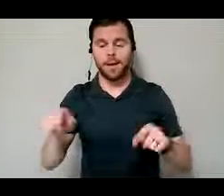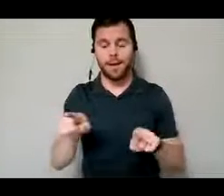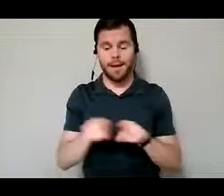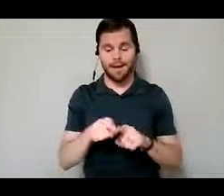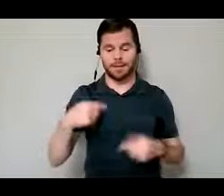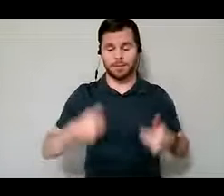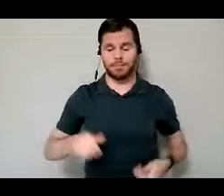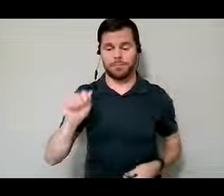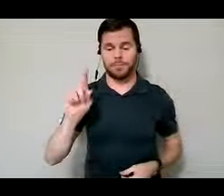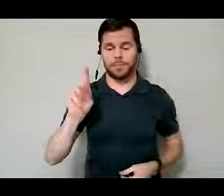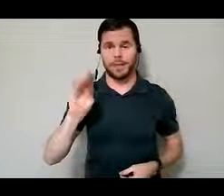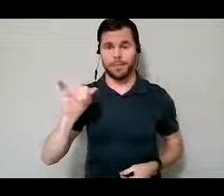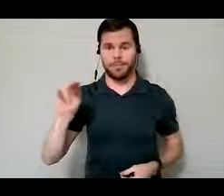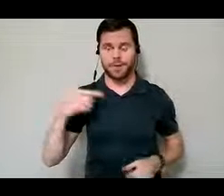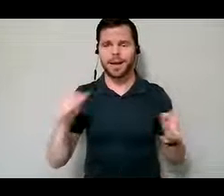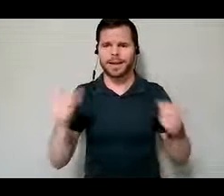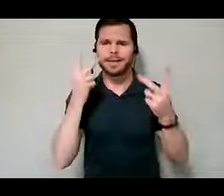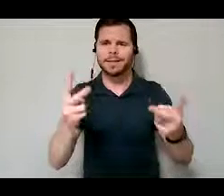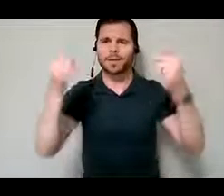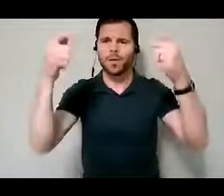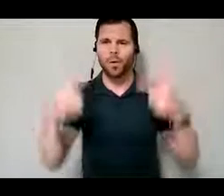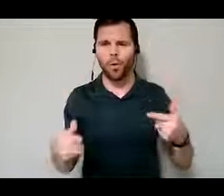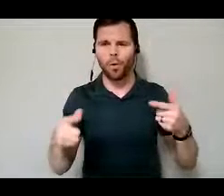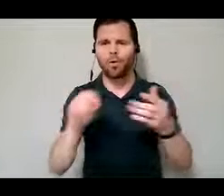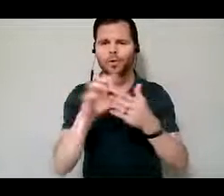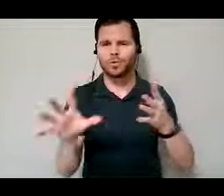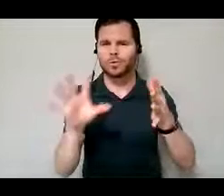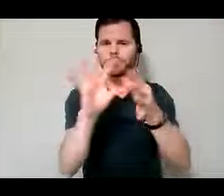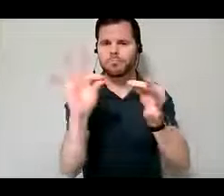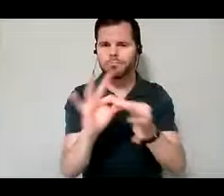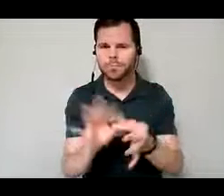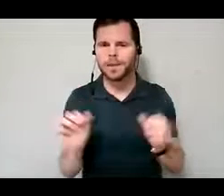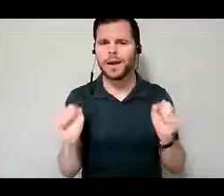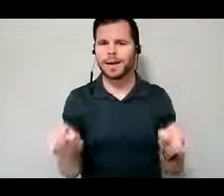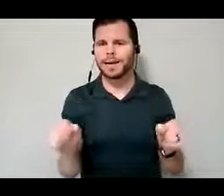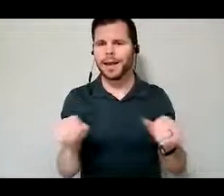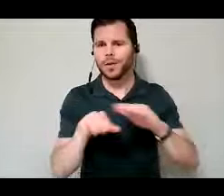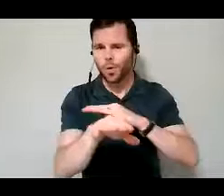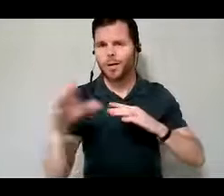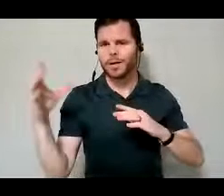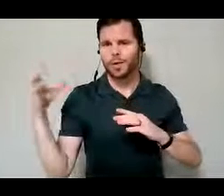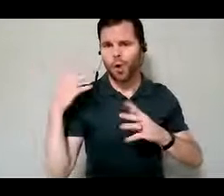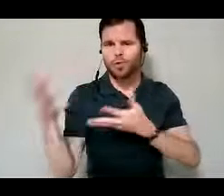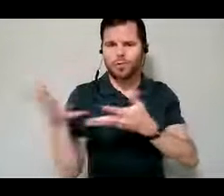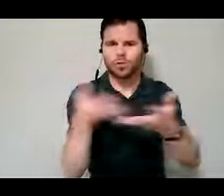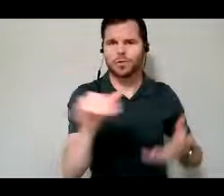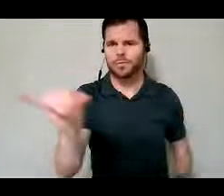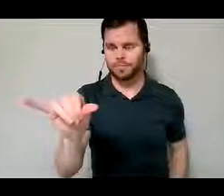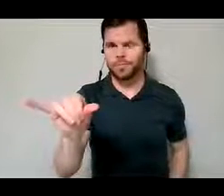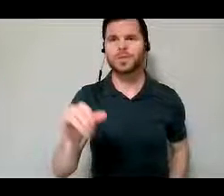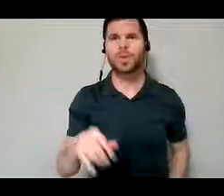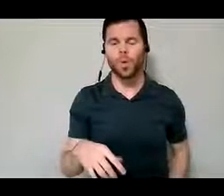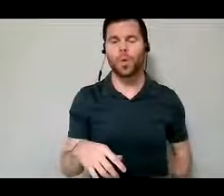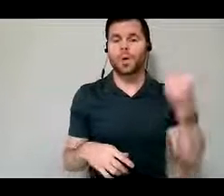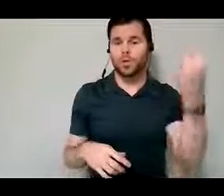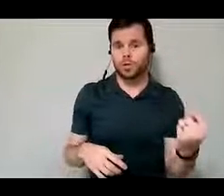single student's responses and go in and follow up with them and coach them as well. So we do a lot of, like I said, Tuesday, the teachers are there to help